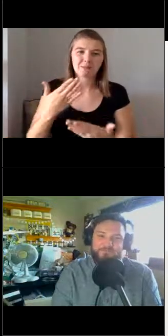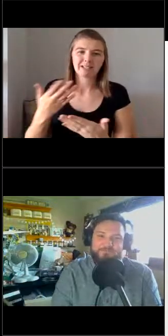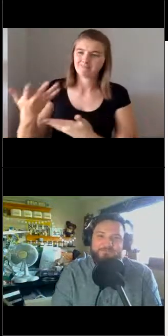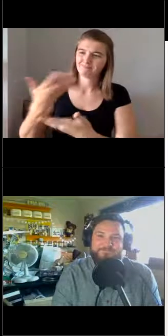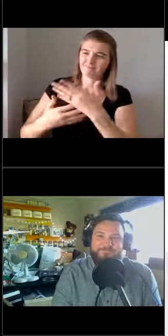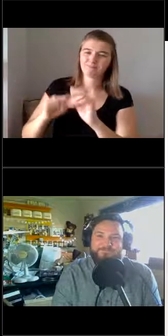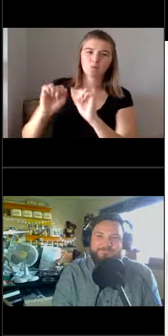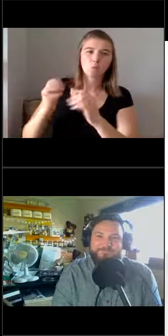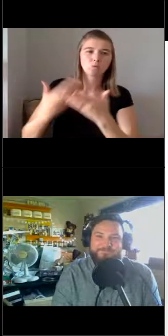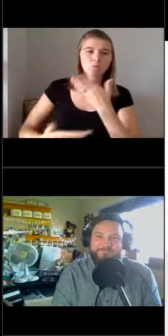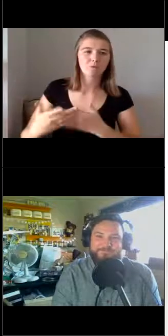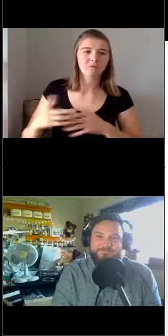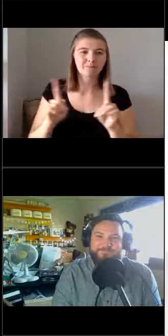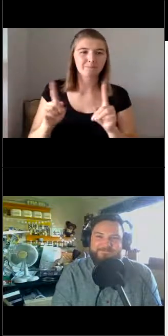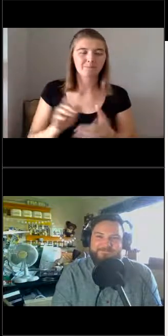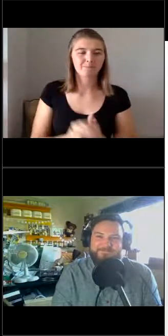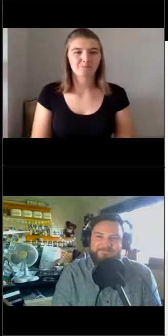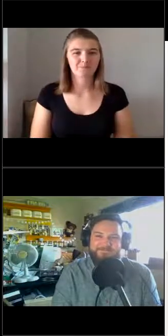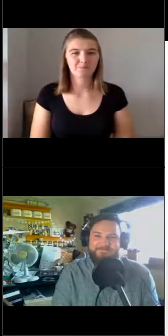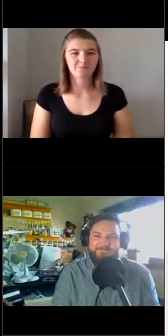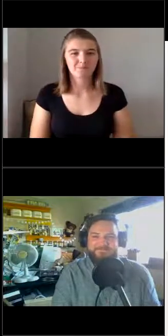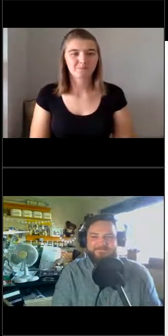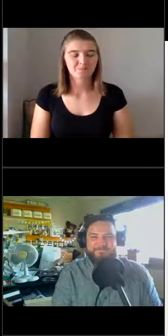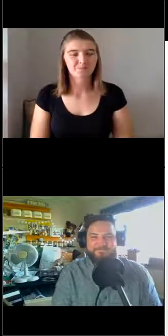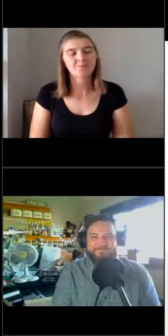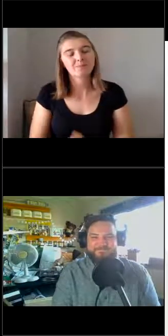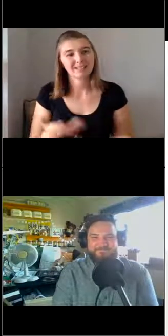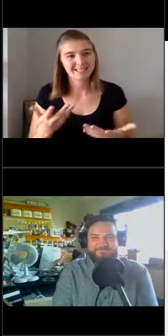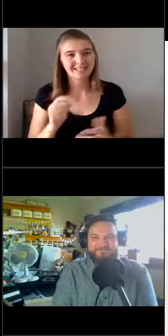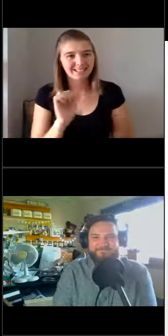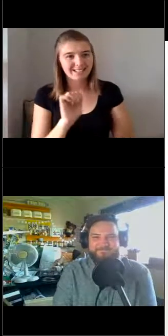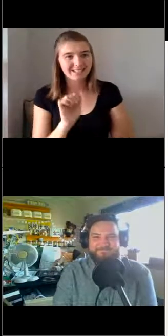story. Yes, thank you, Ben, for the really